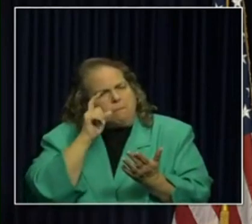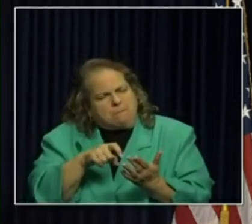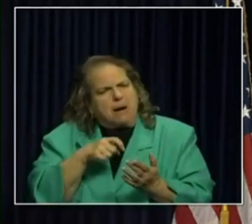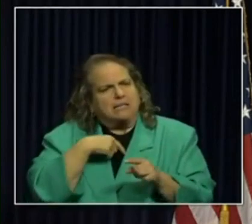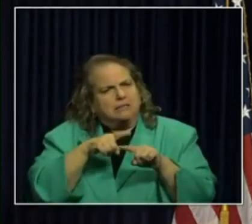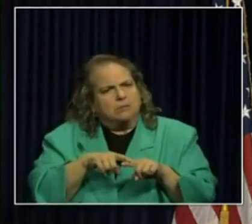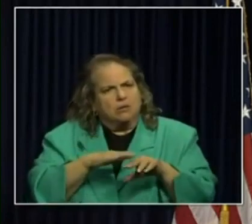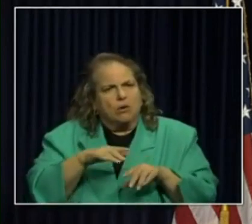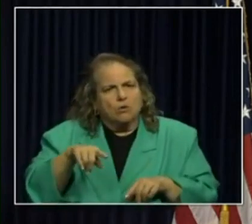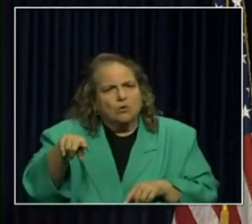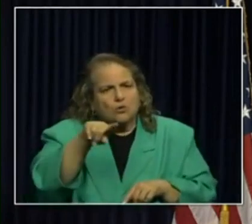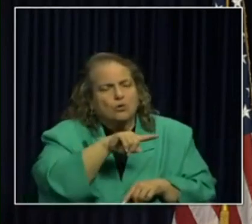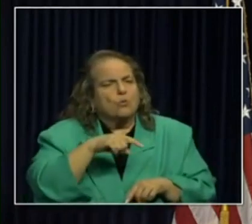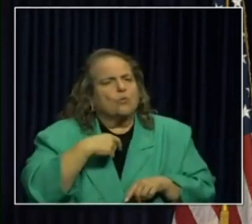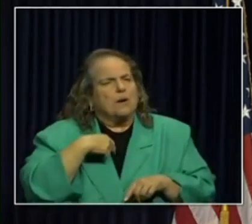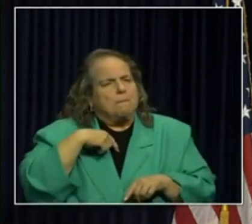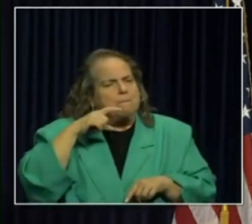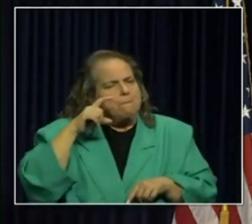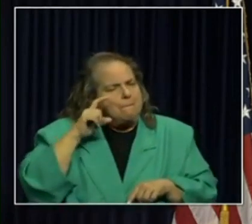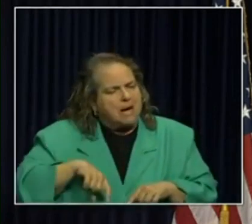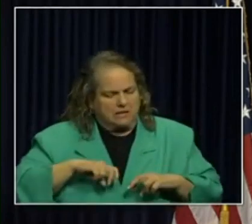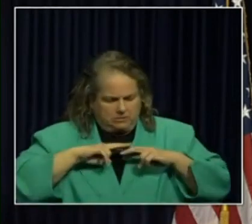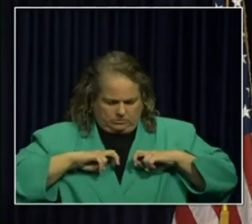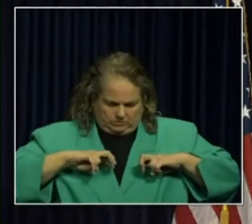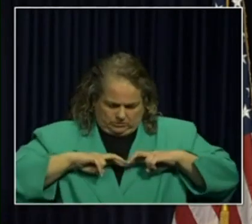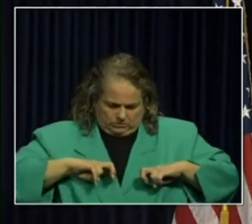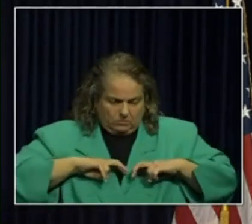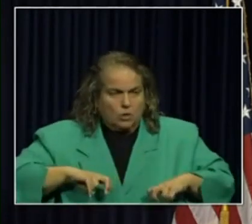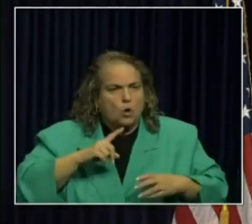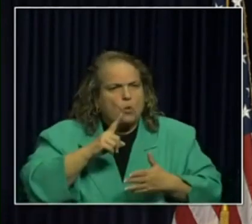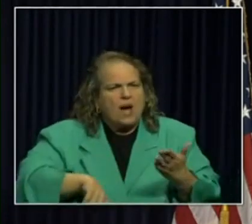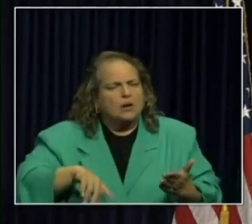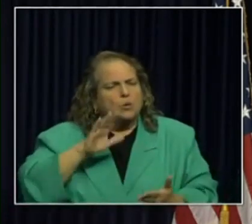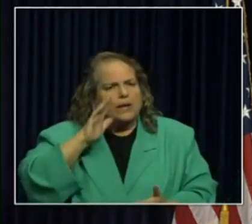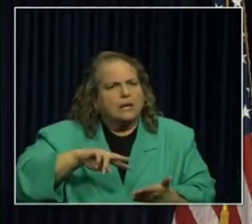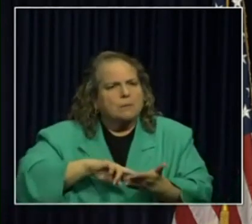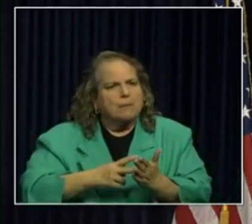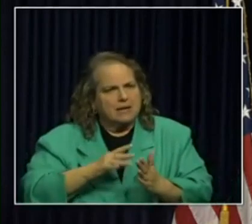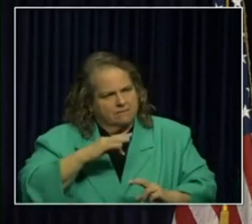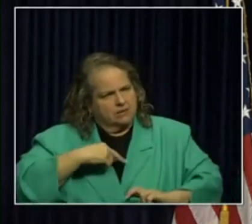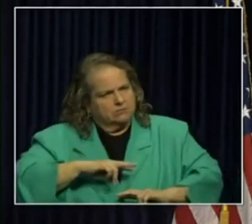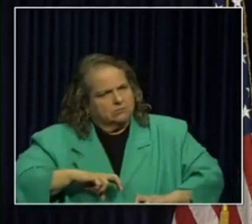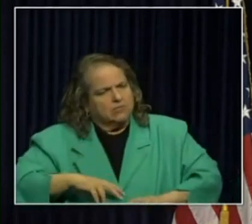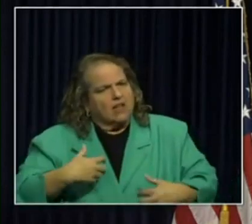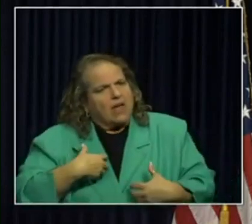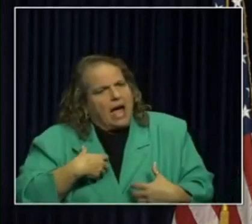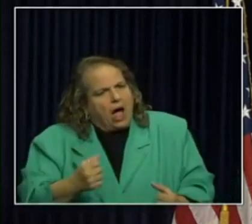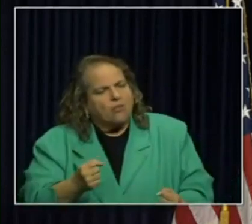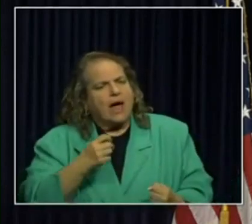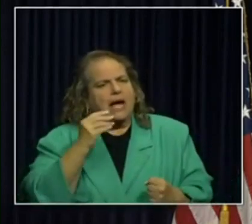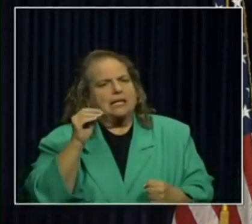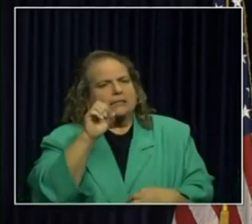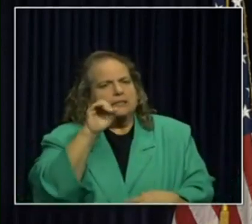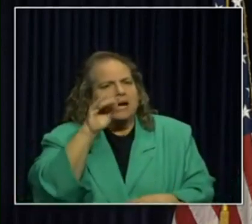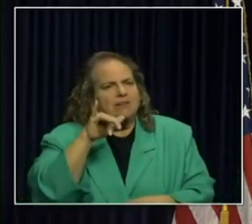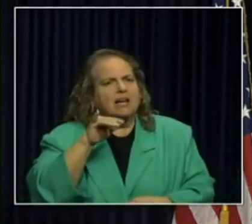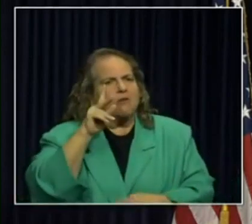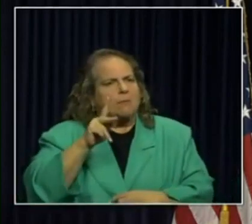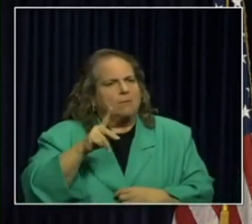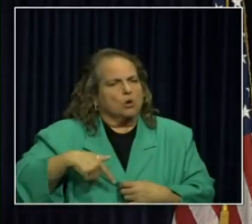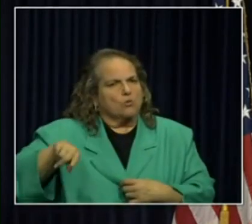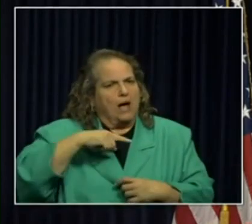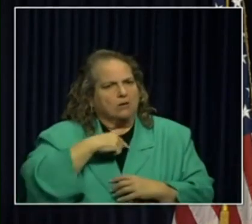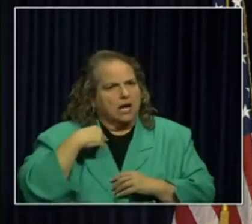deeper and deeper and deeper. But what it's going to mean is so much for the health and safety of those around